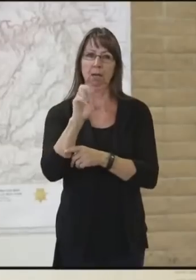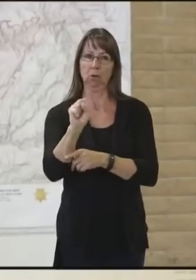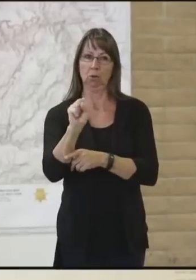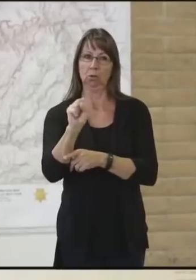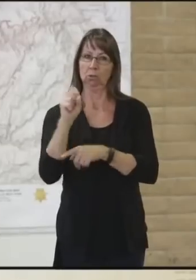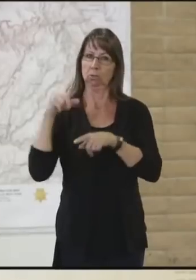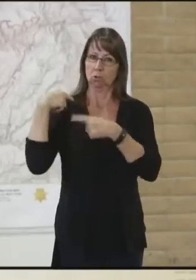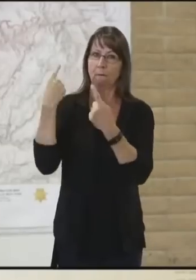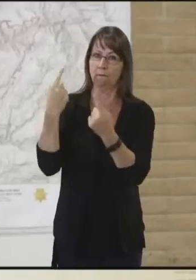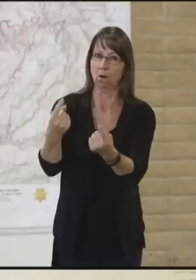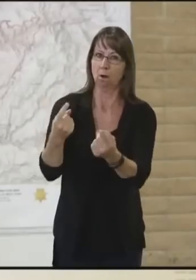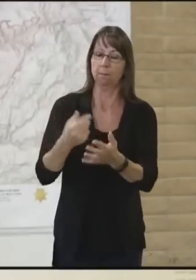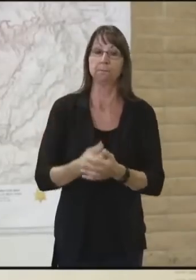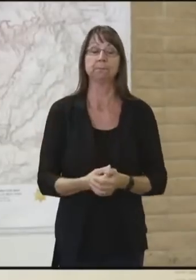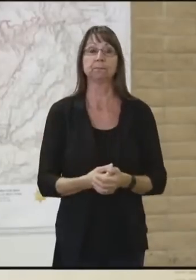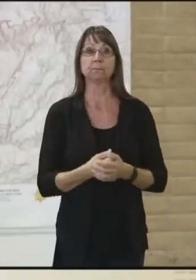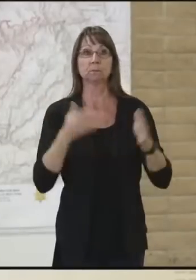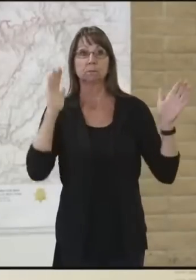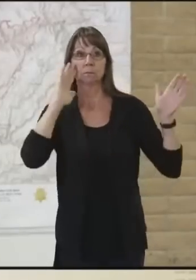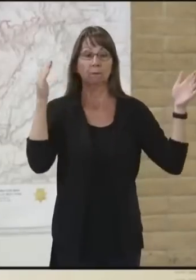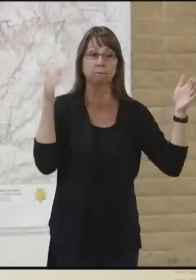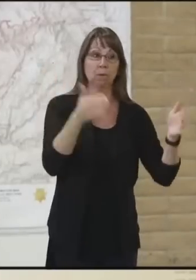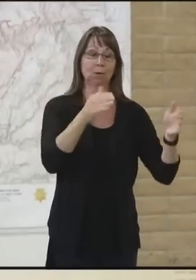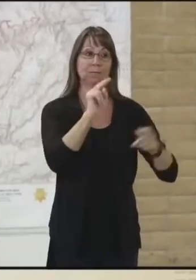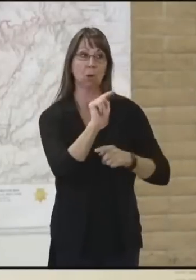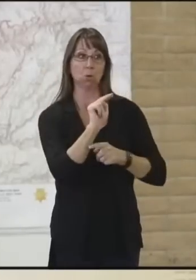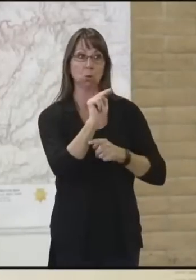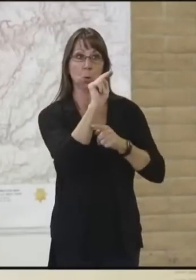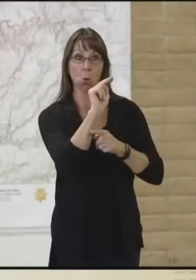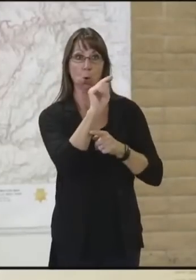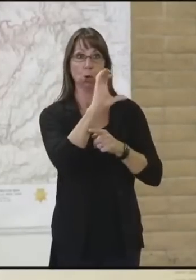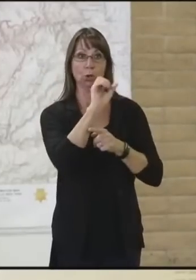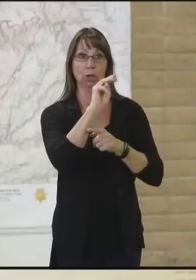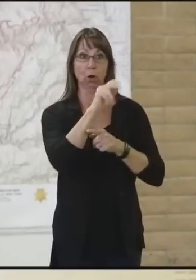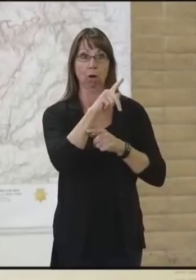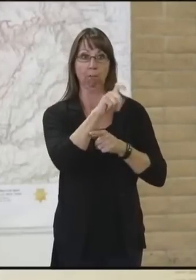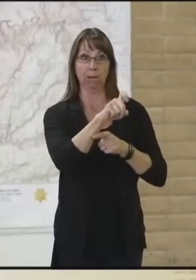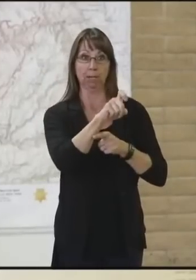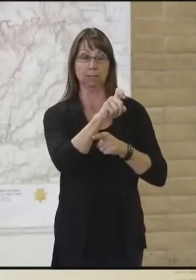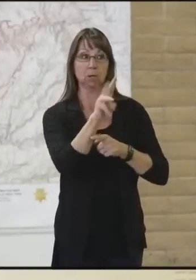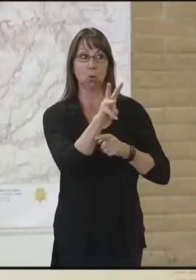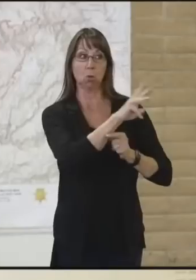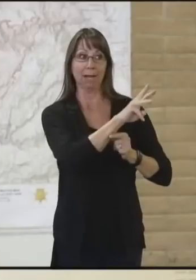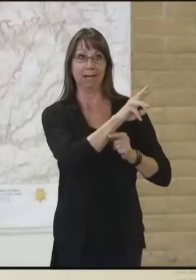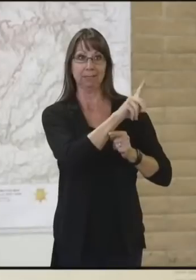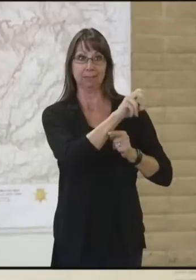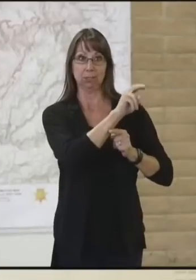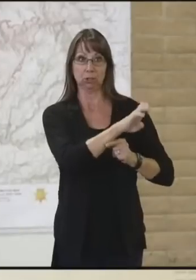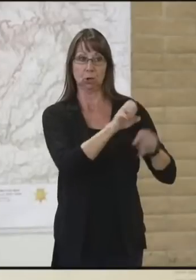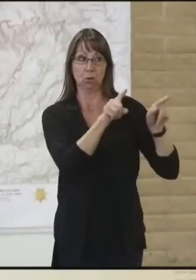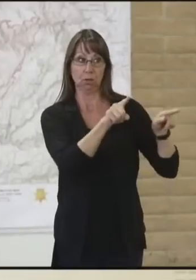For the North Complex West Zone, we're currently showing at